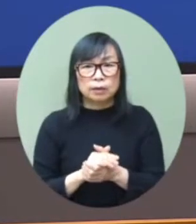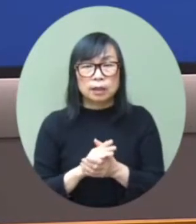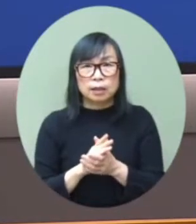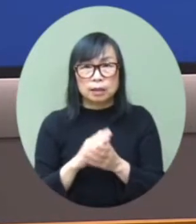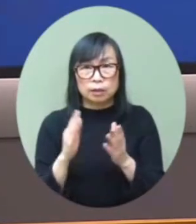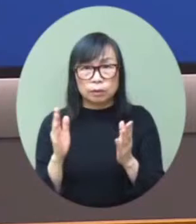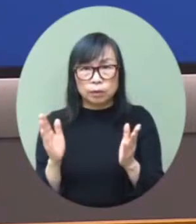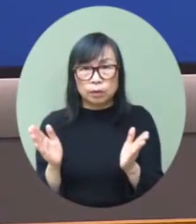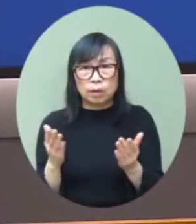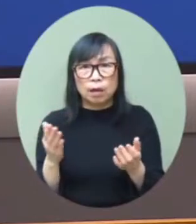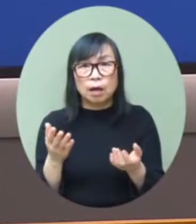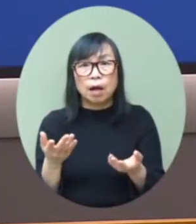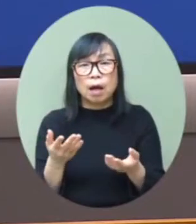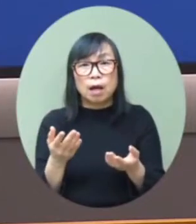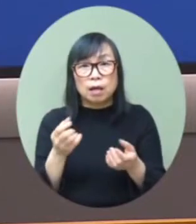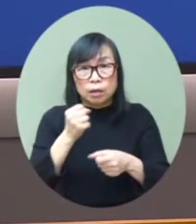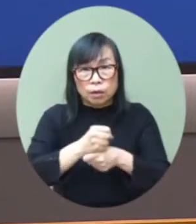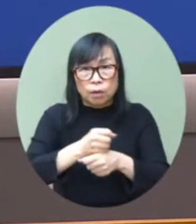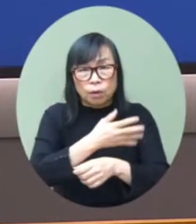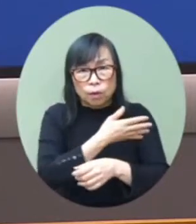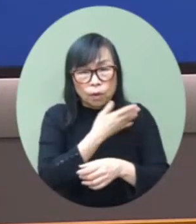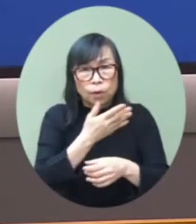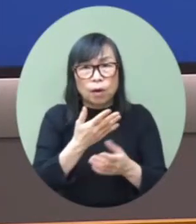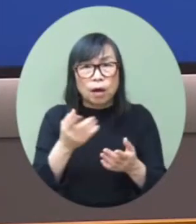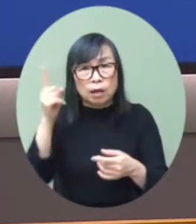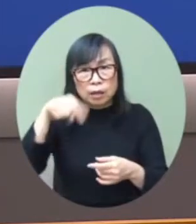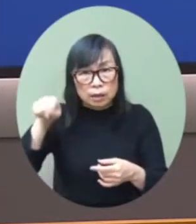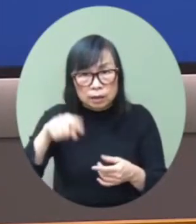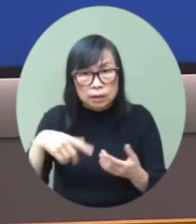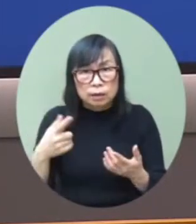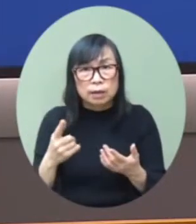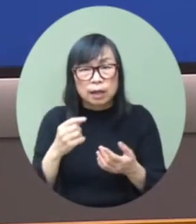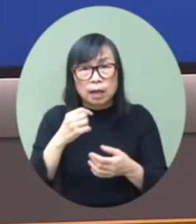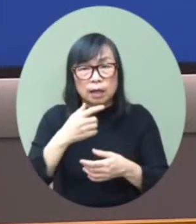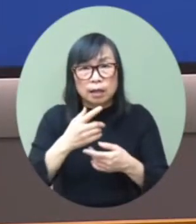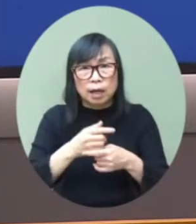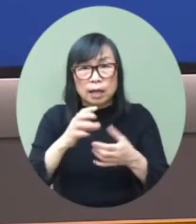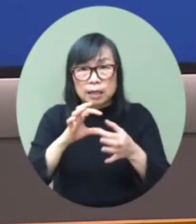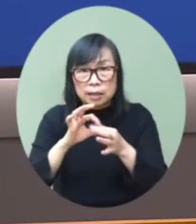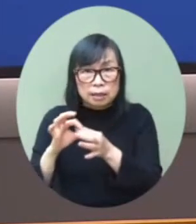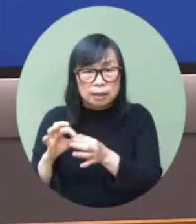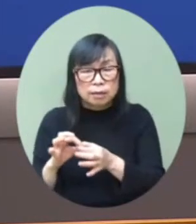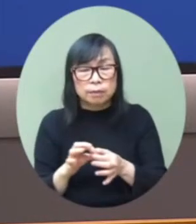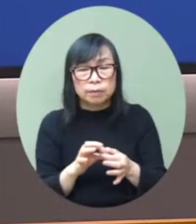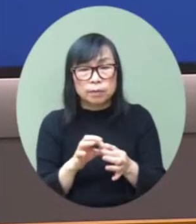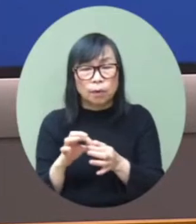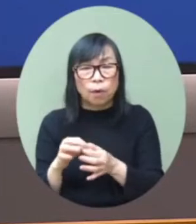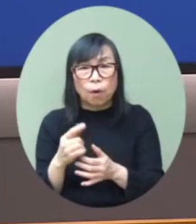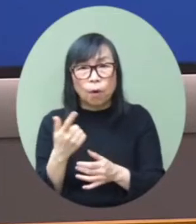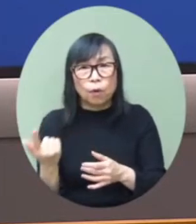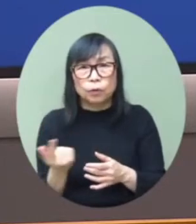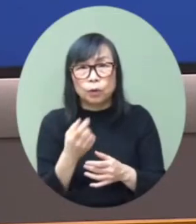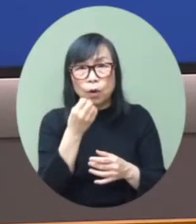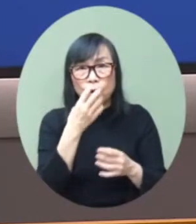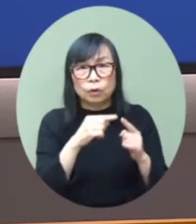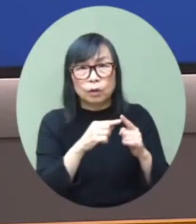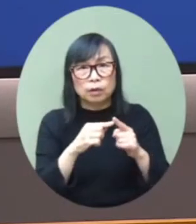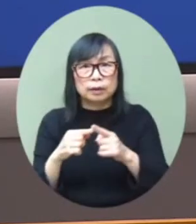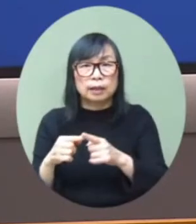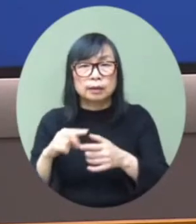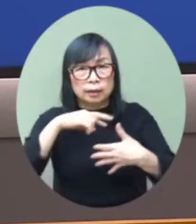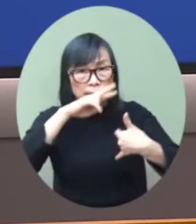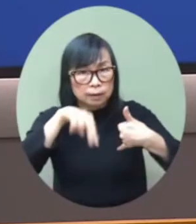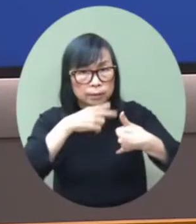thousands of residents. So we must find the best timing that will achieve the best result before